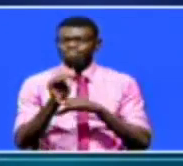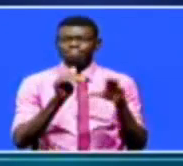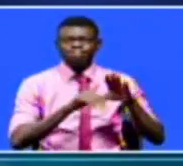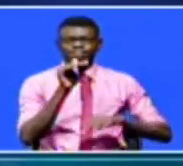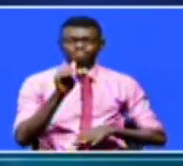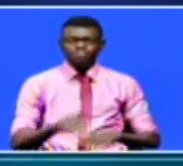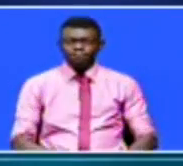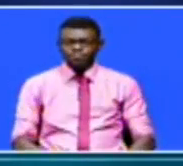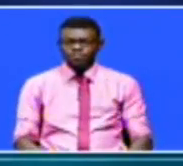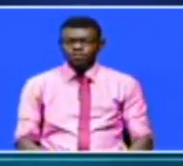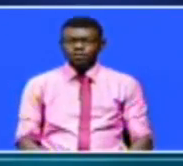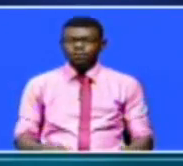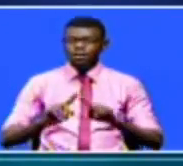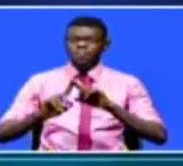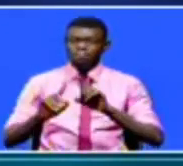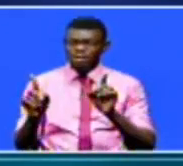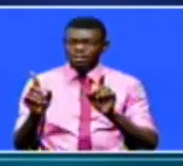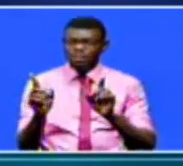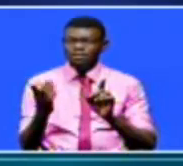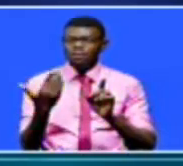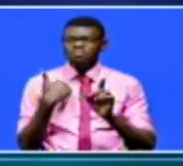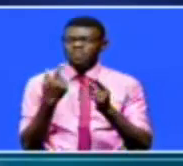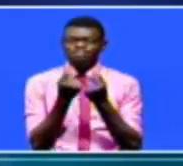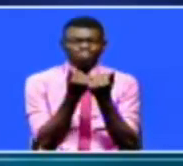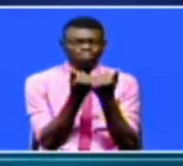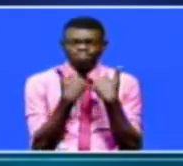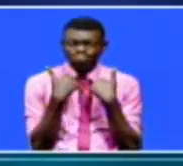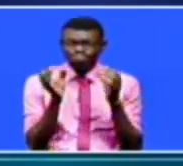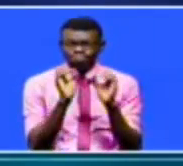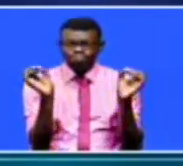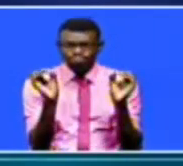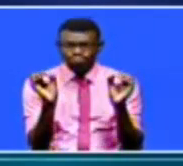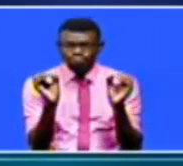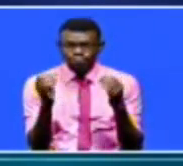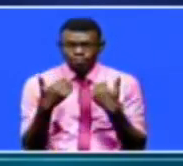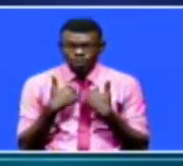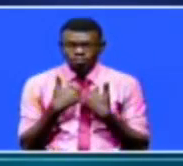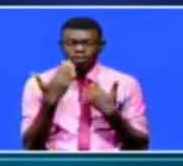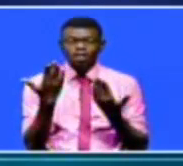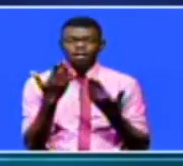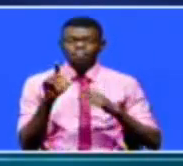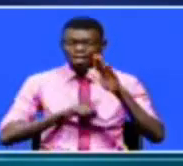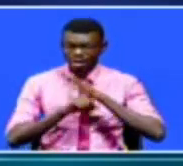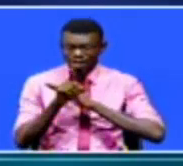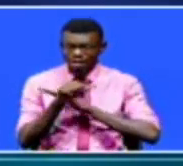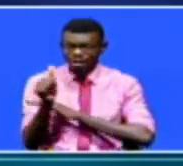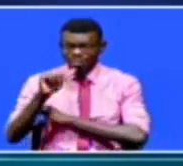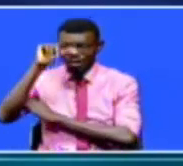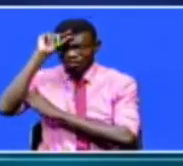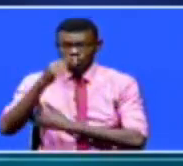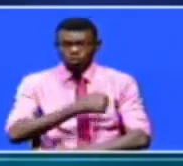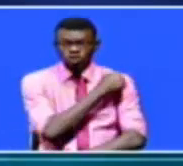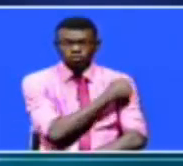Okay. And since I didn't have the money, mm-hmm, I opted to go to another government facility.